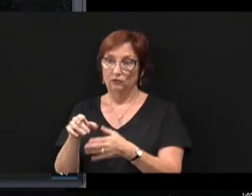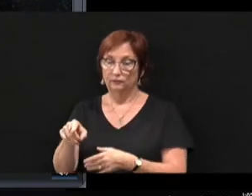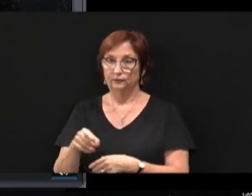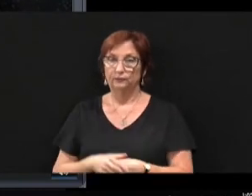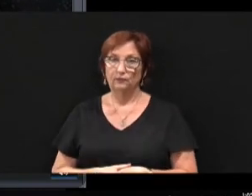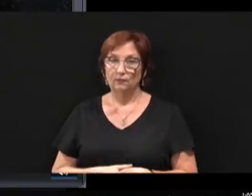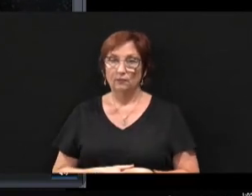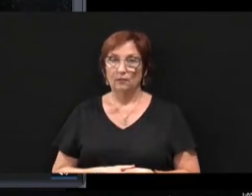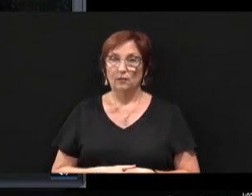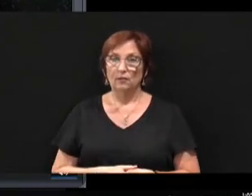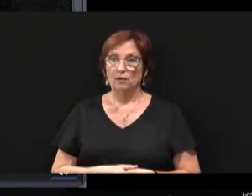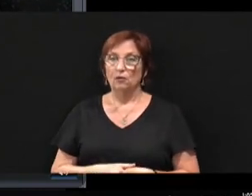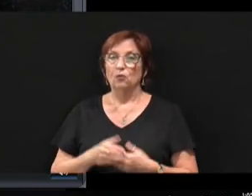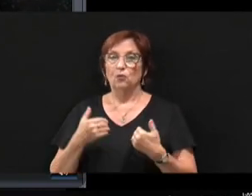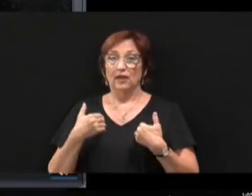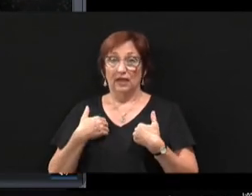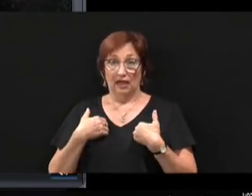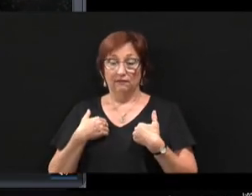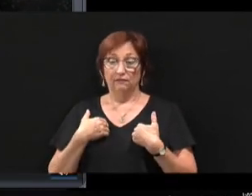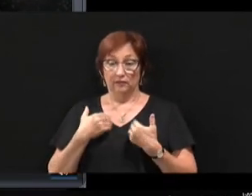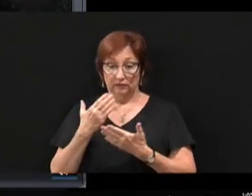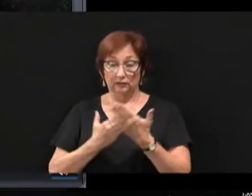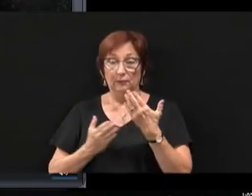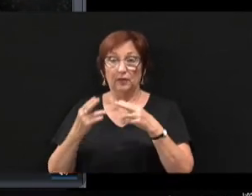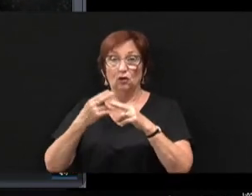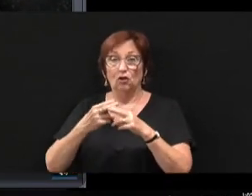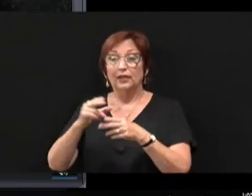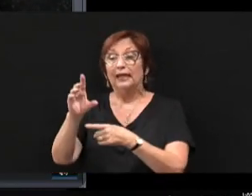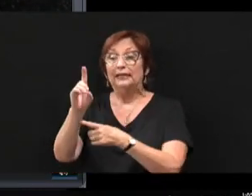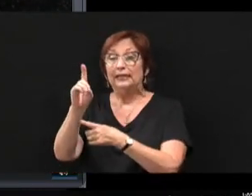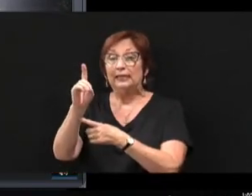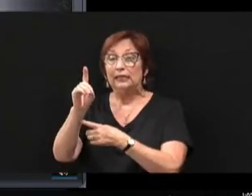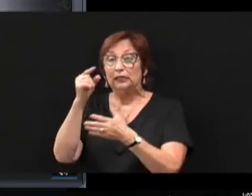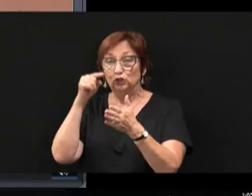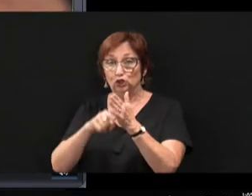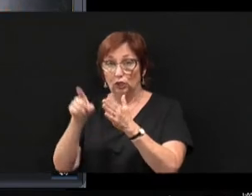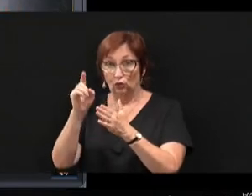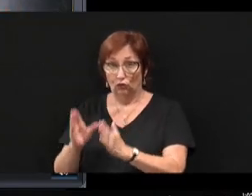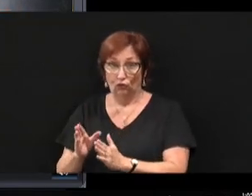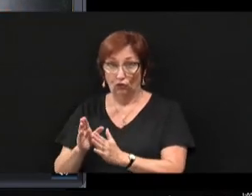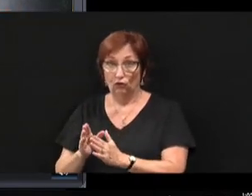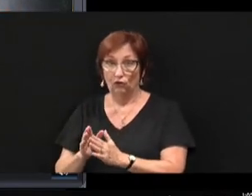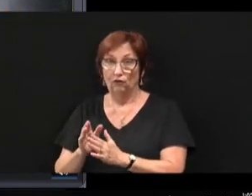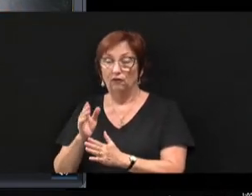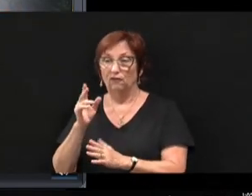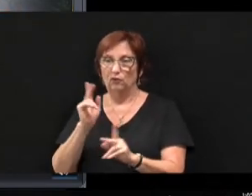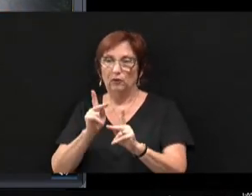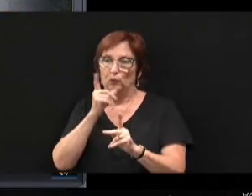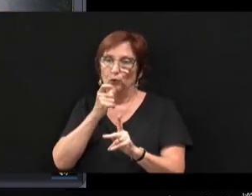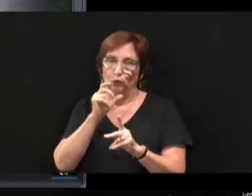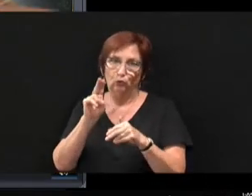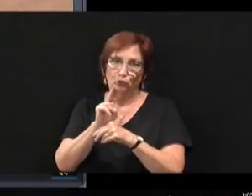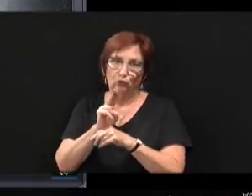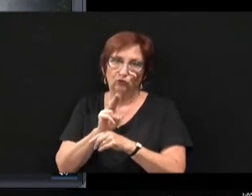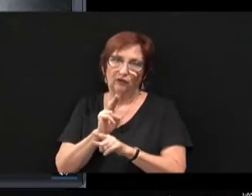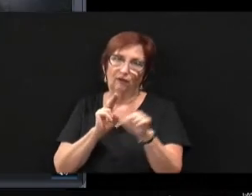There is such a thing as the D checker for the people who are lefties. They use their right hand, must be a